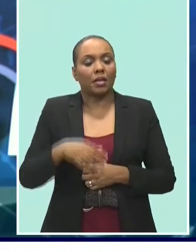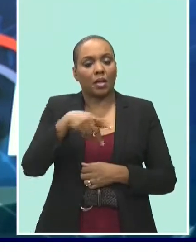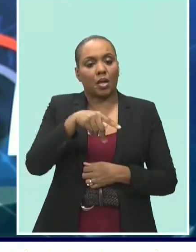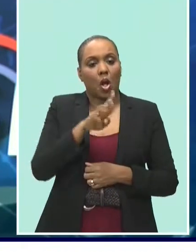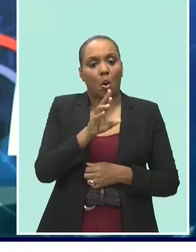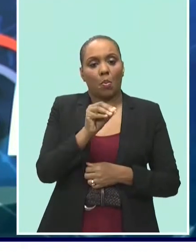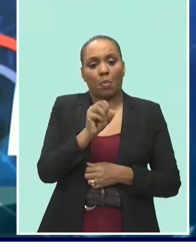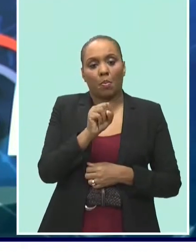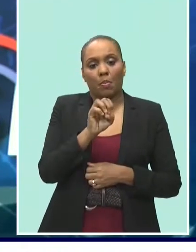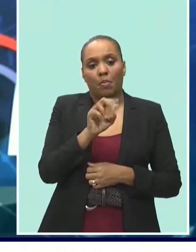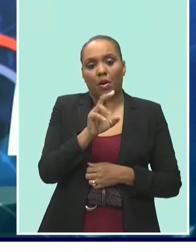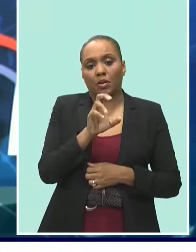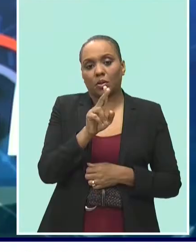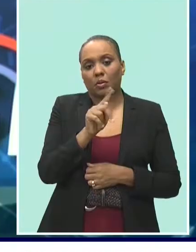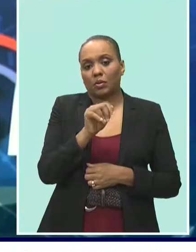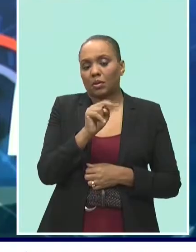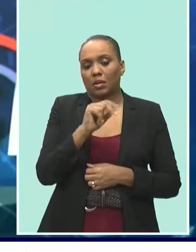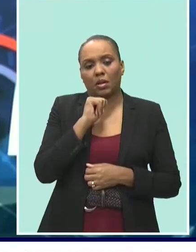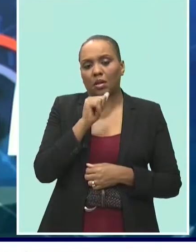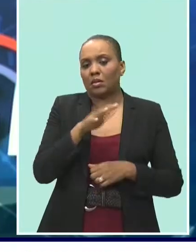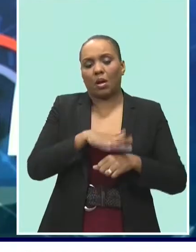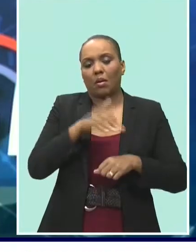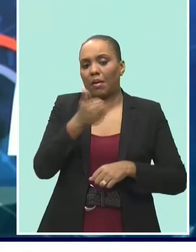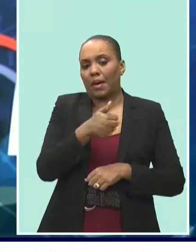Closing arguments were delivered this morning.